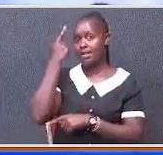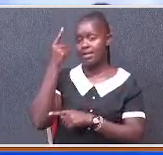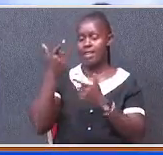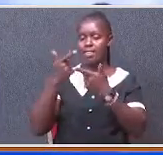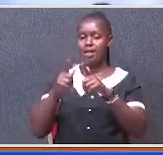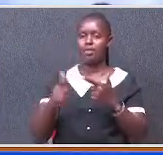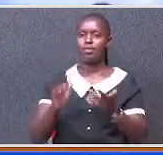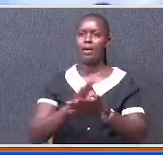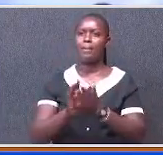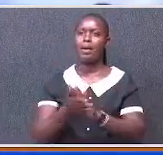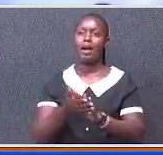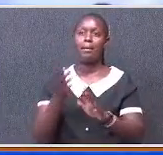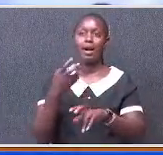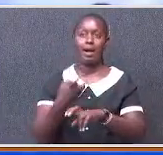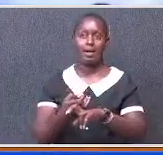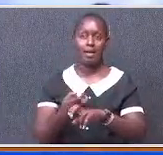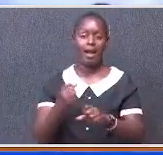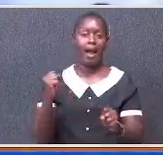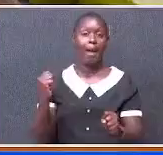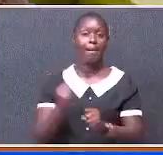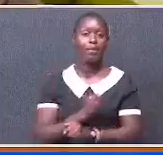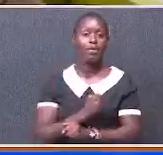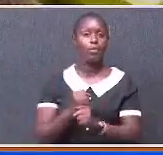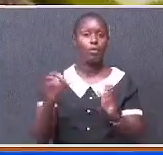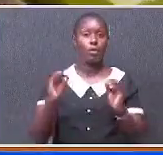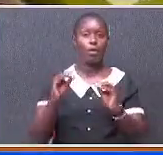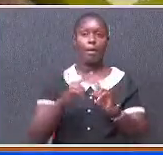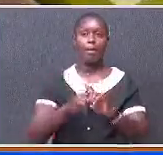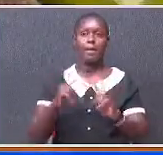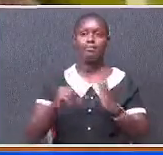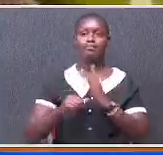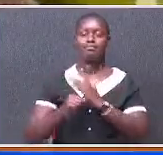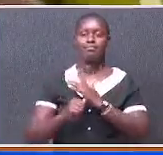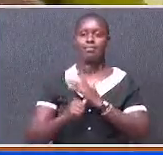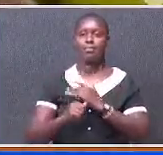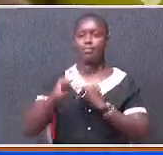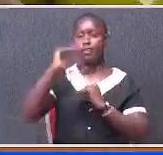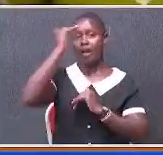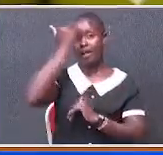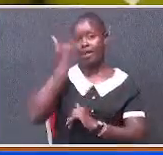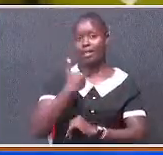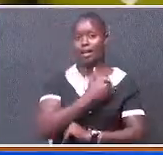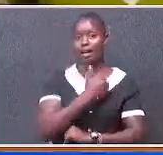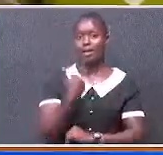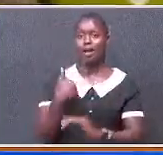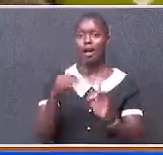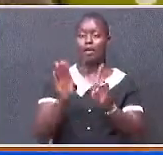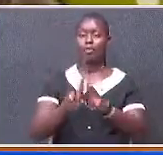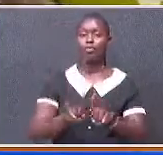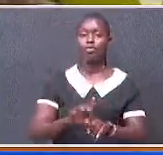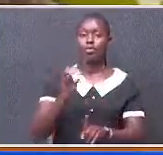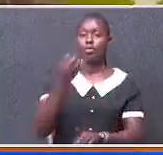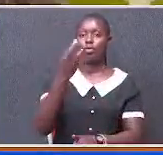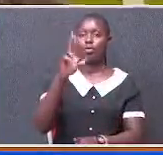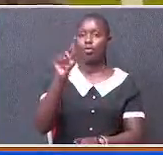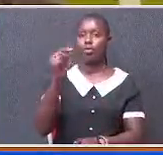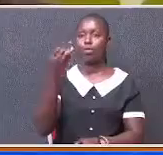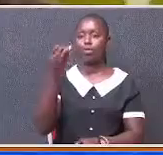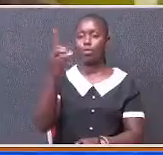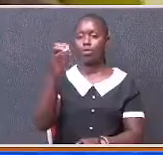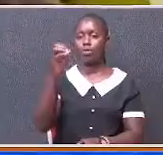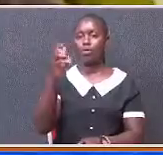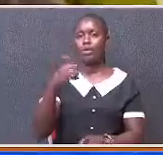imekuwa ngumu. Si impossible, it's just plain hard. While the Catholic and the Orthodox Church have many similarities even in